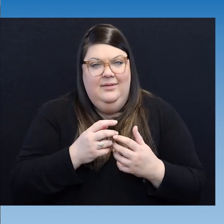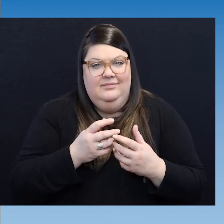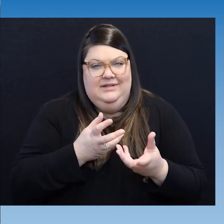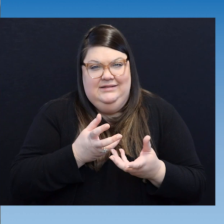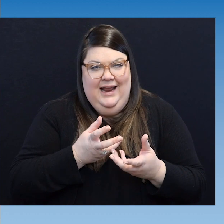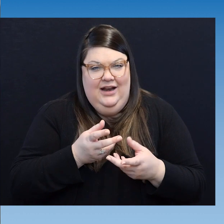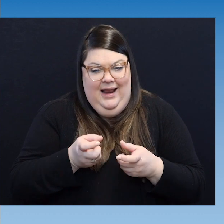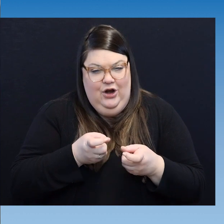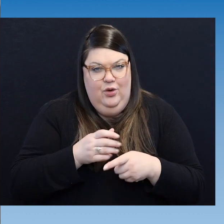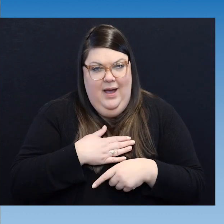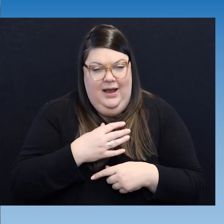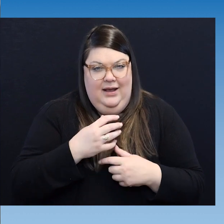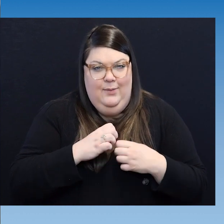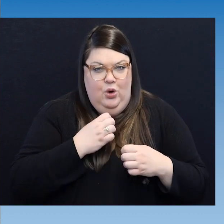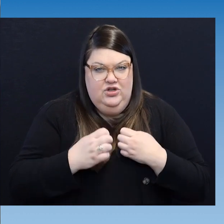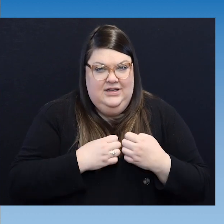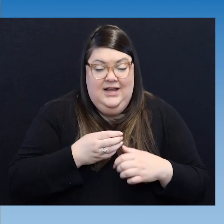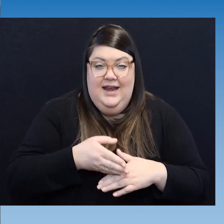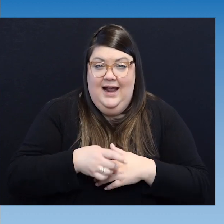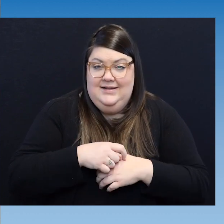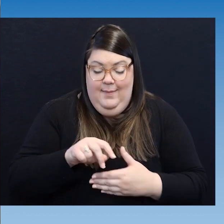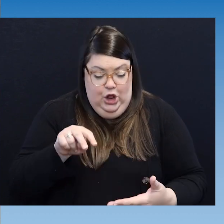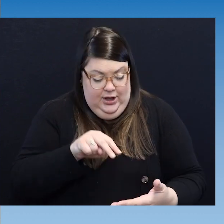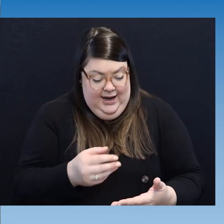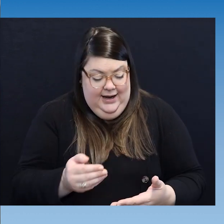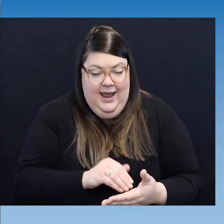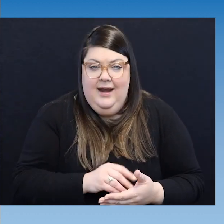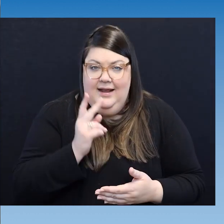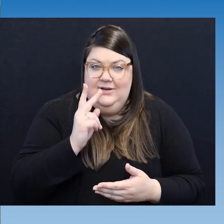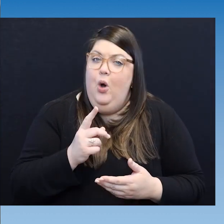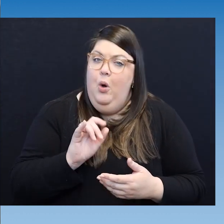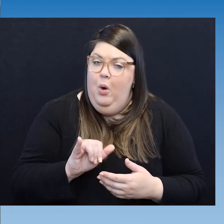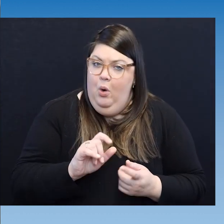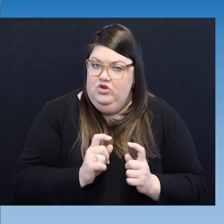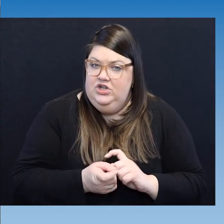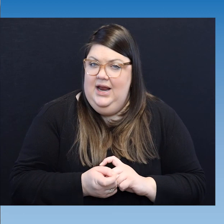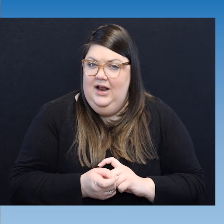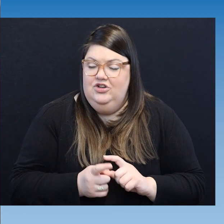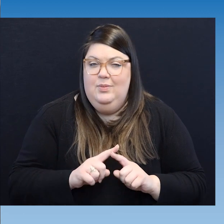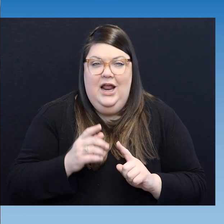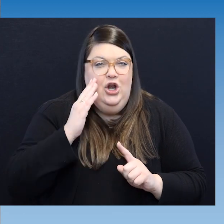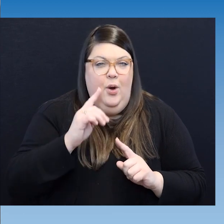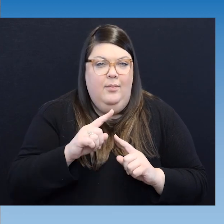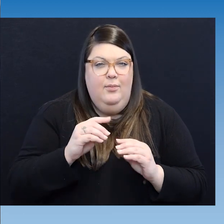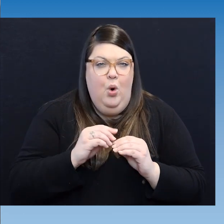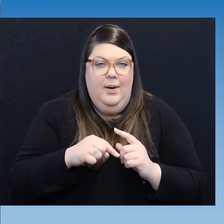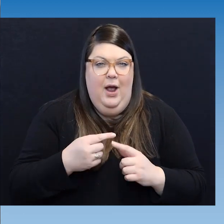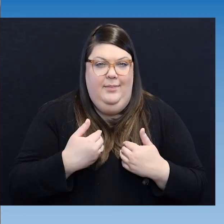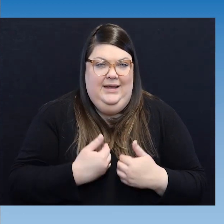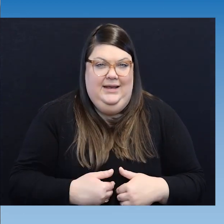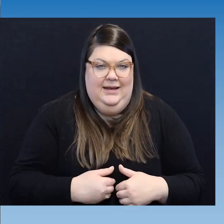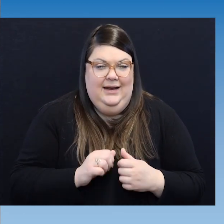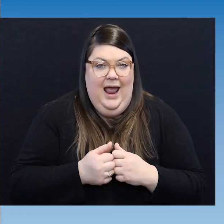emotions. And the next time I look at it again and see that sometimes there's difference, but I get to know more of me. I